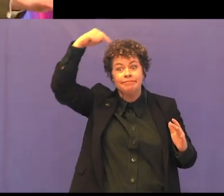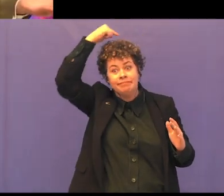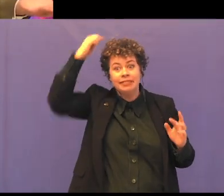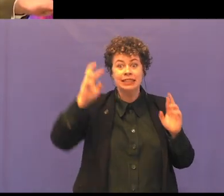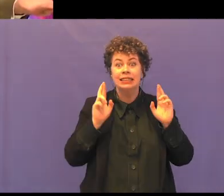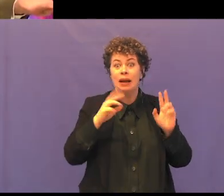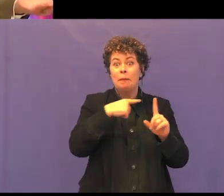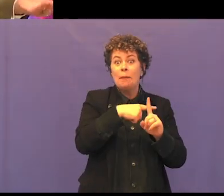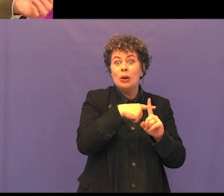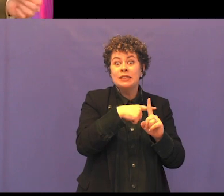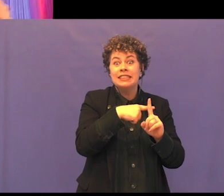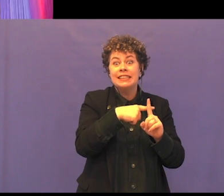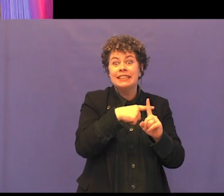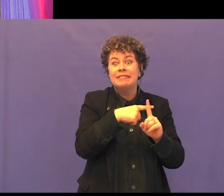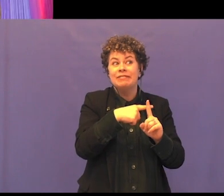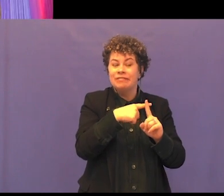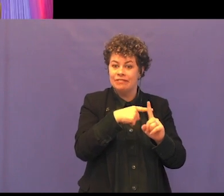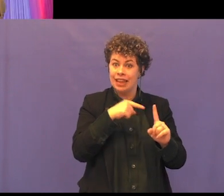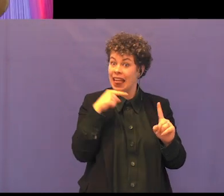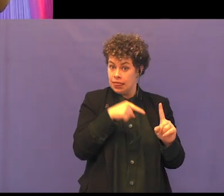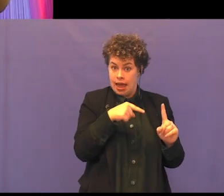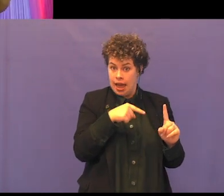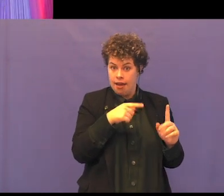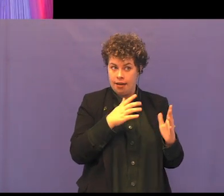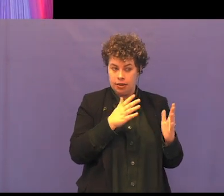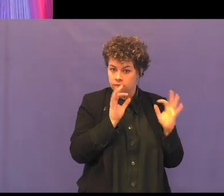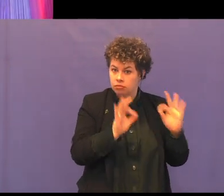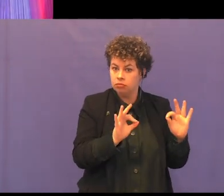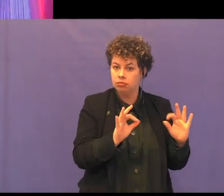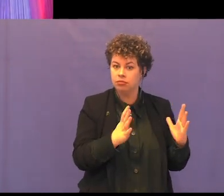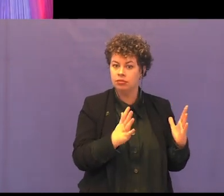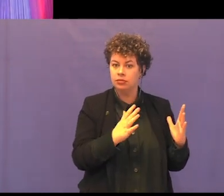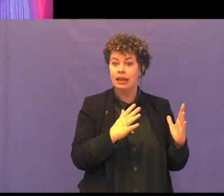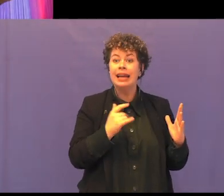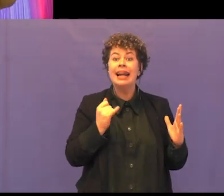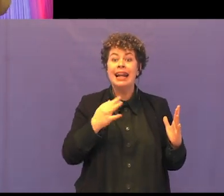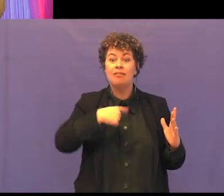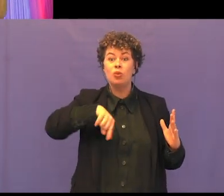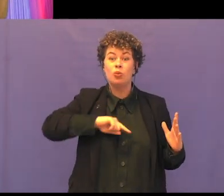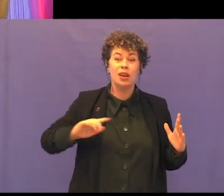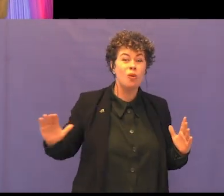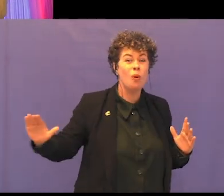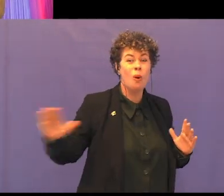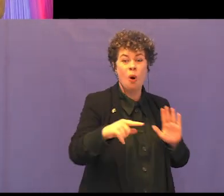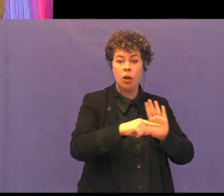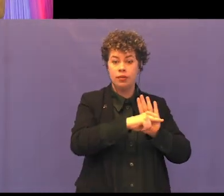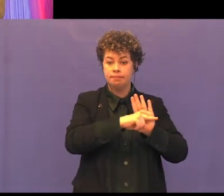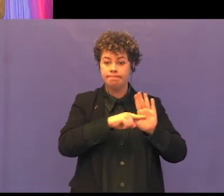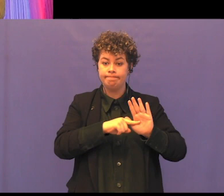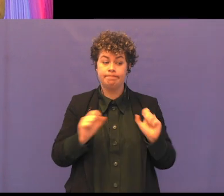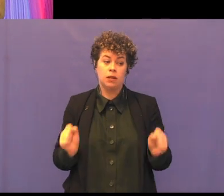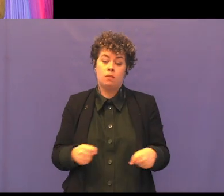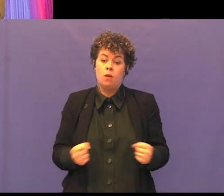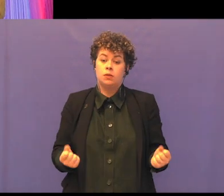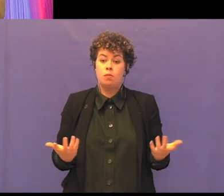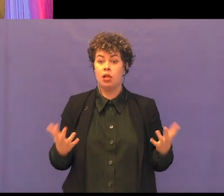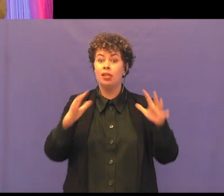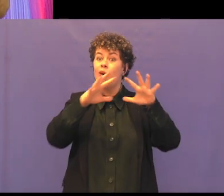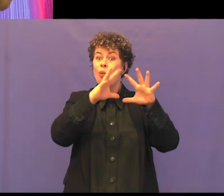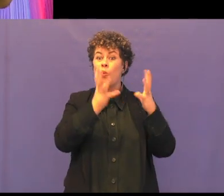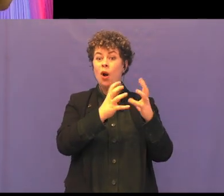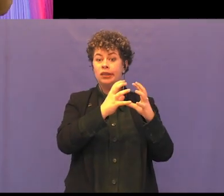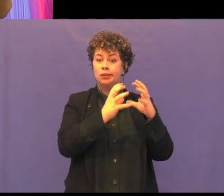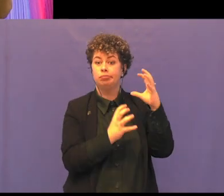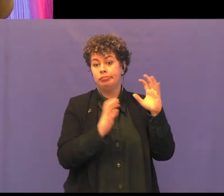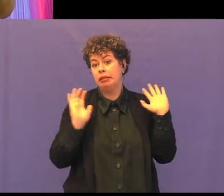optimistic, the planet is doomed. Right? So it has to be. The Italian political philosopher Antonio Gramsci talked about what he